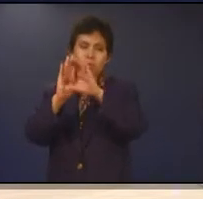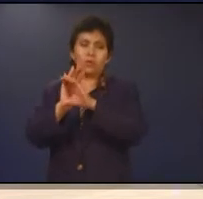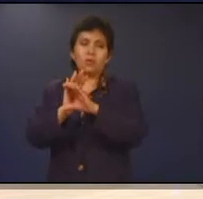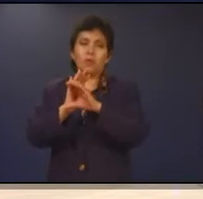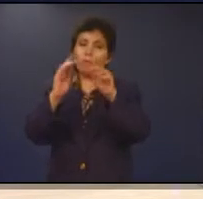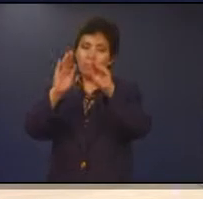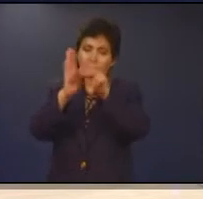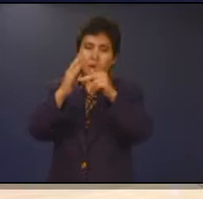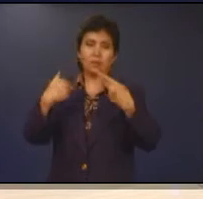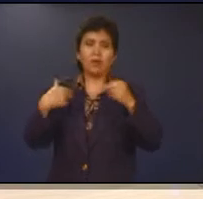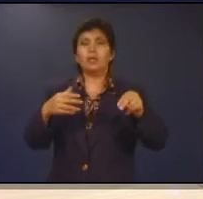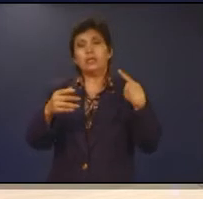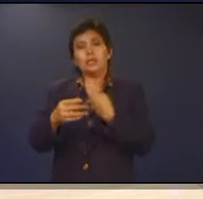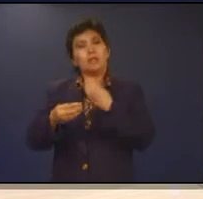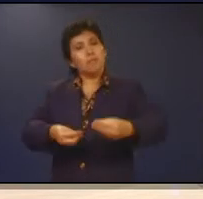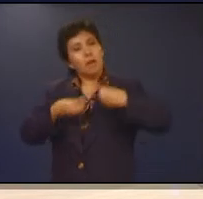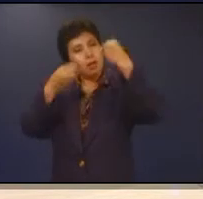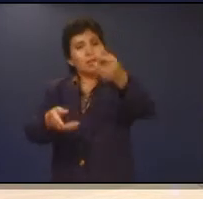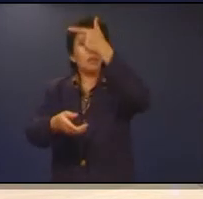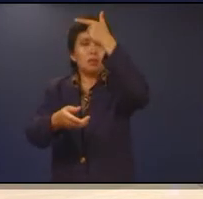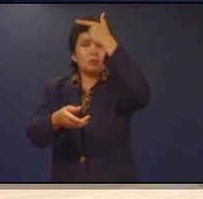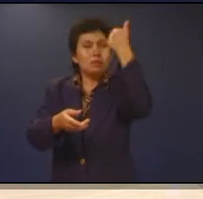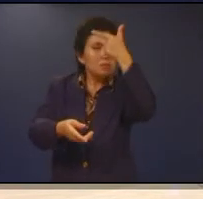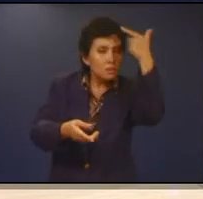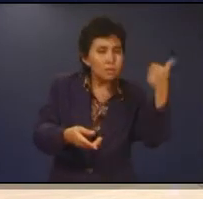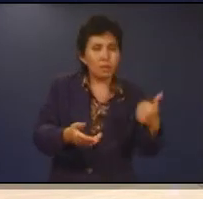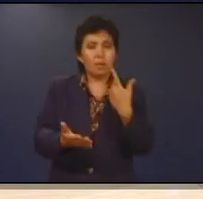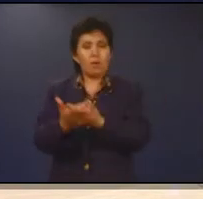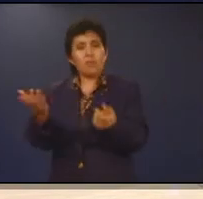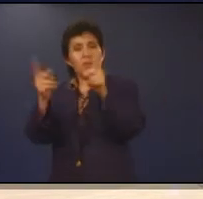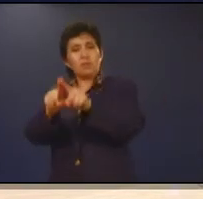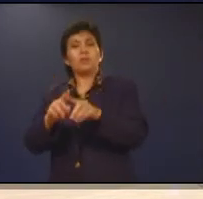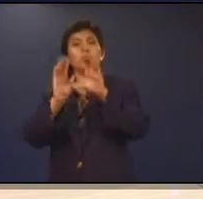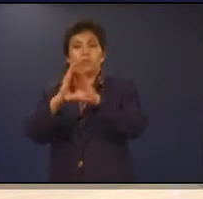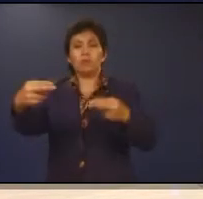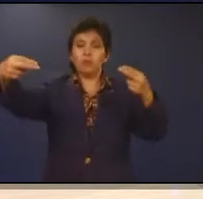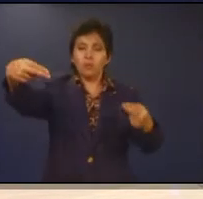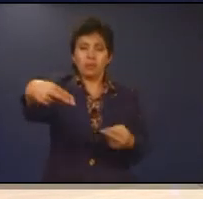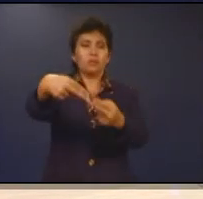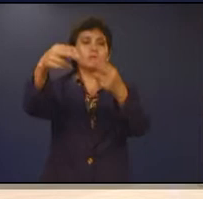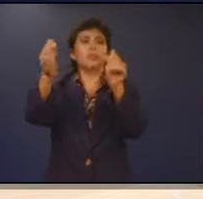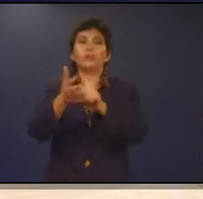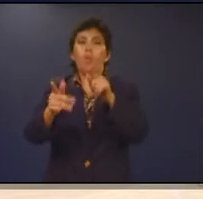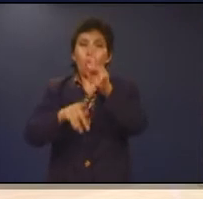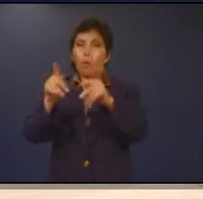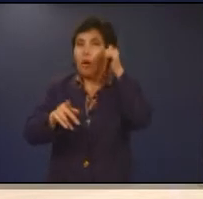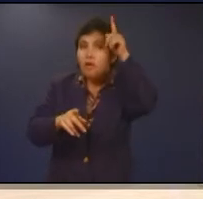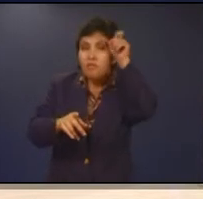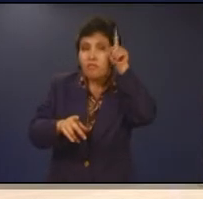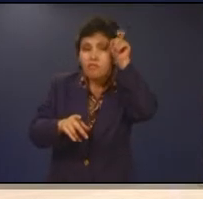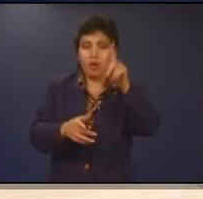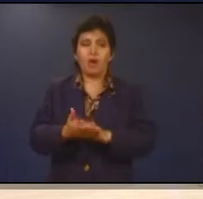situation, when we give reasons to a situation, usually it's in relation to other people's